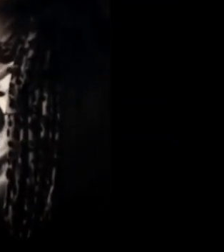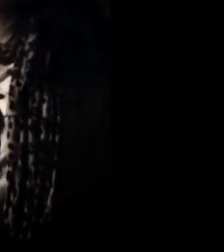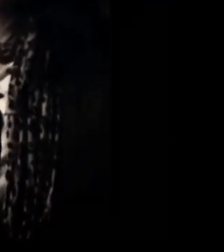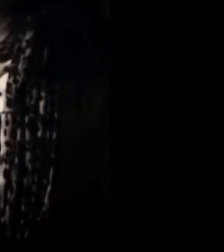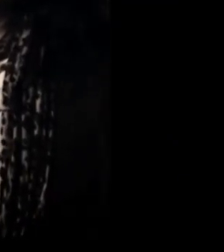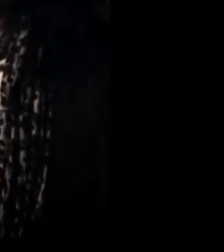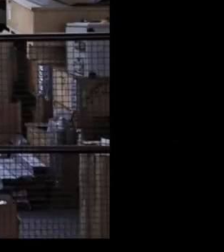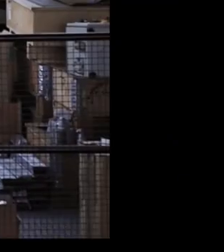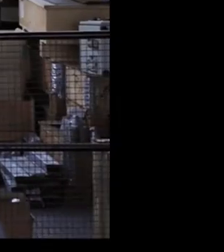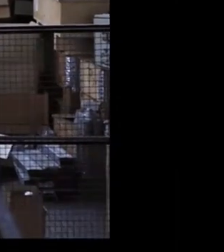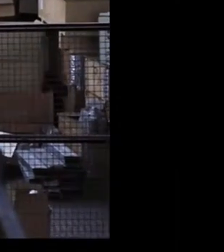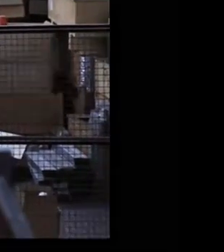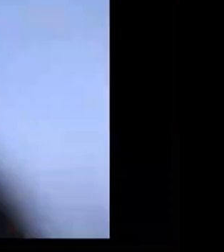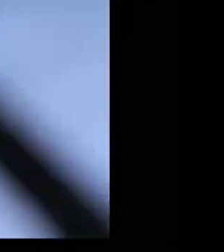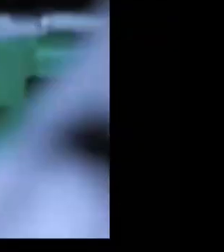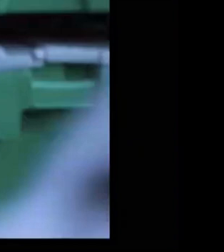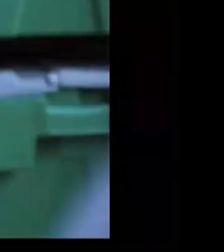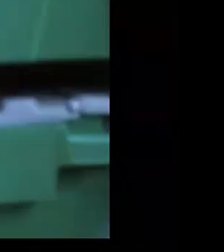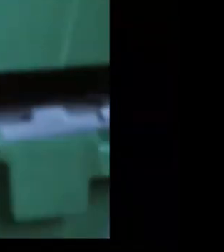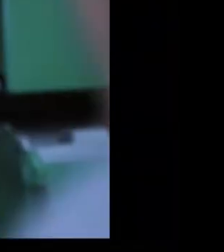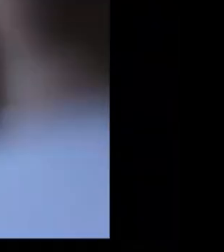It's gonna work.